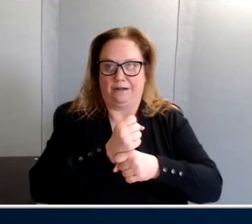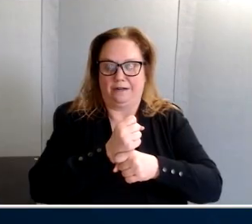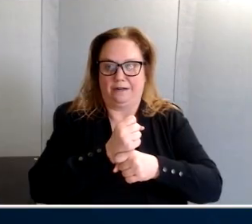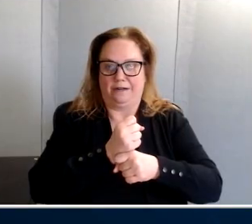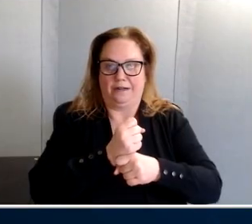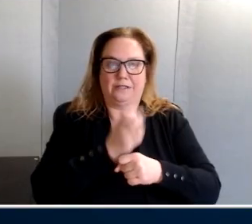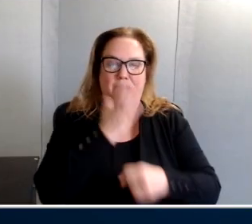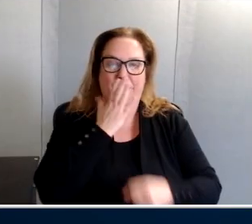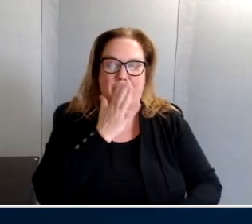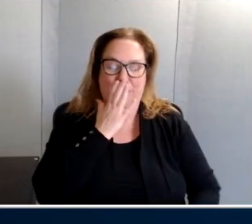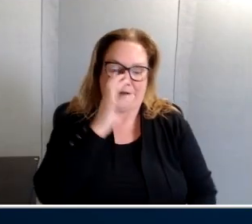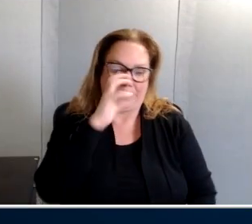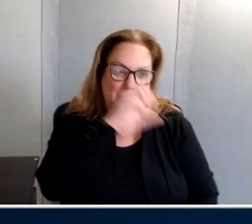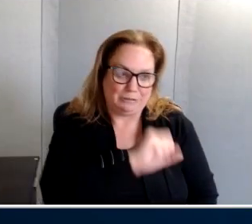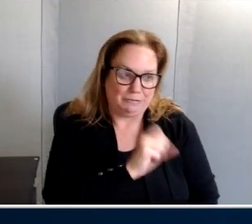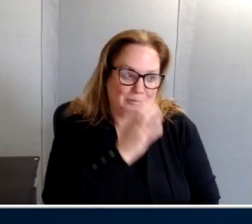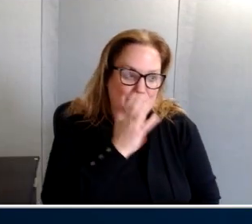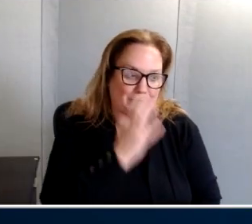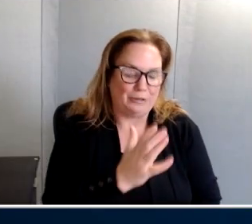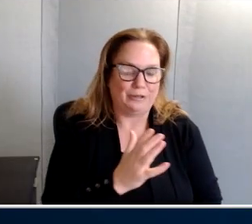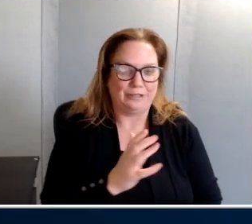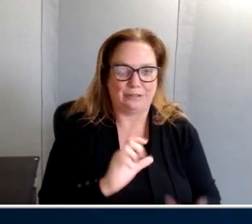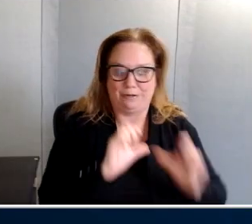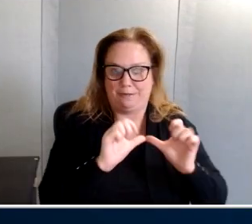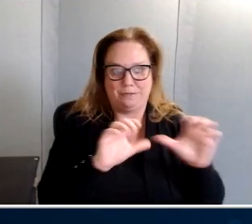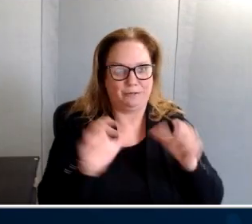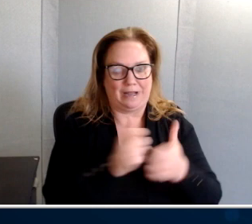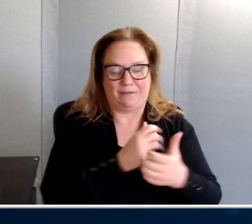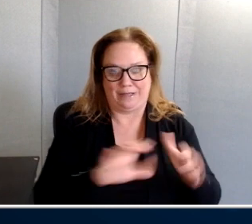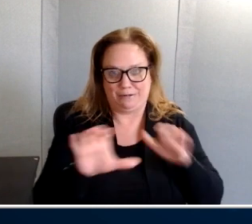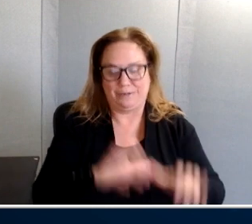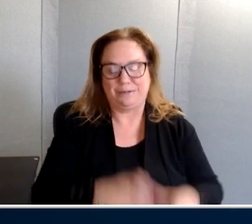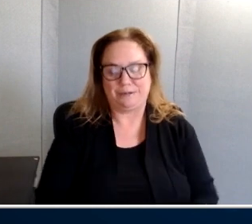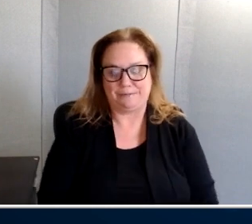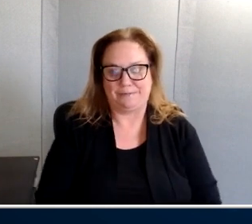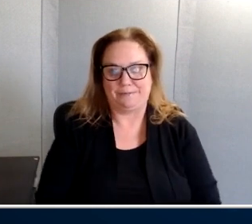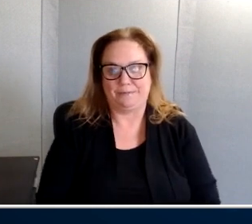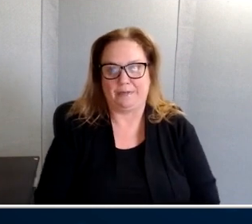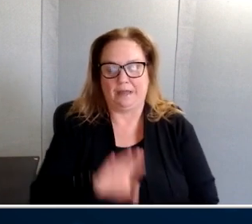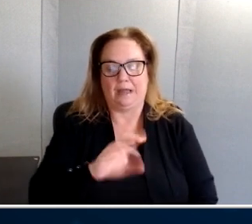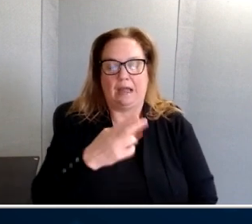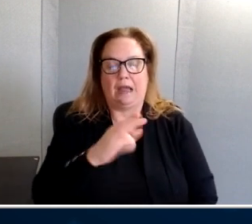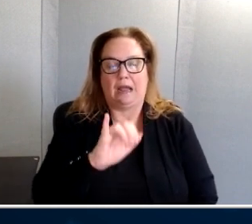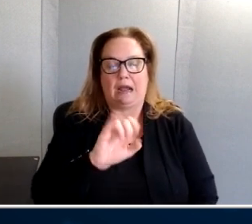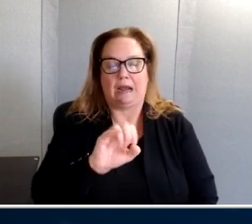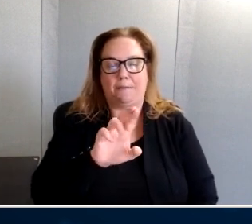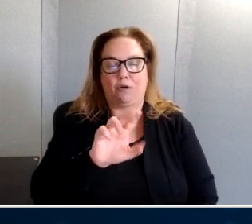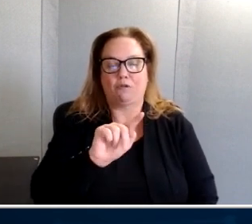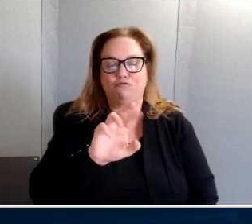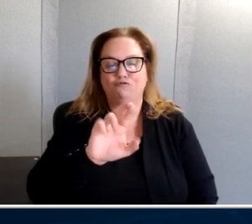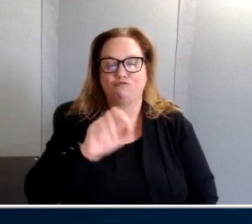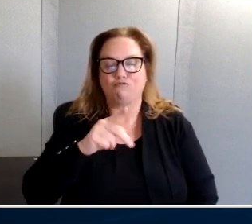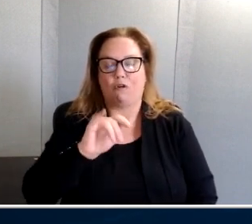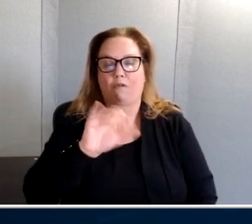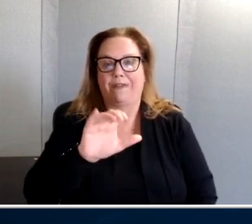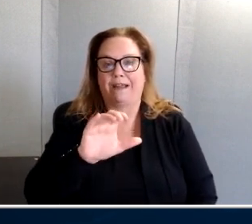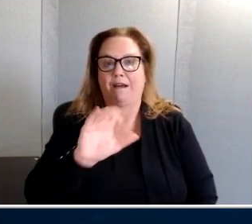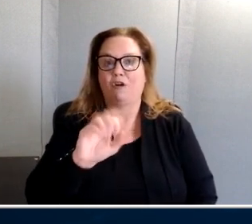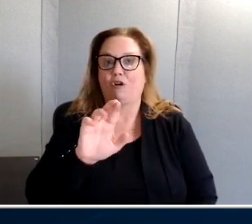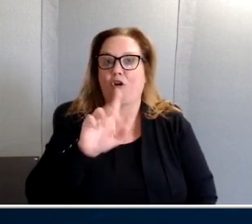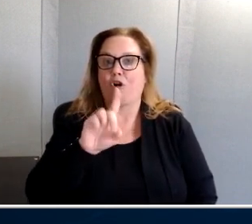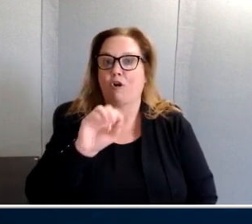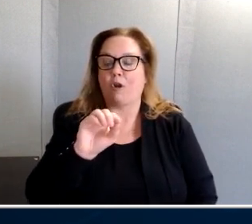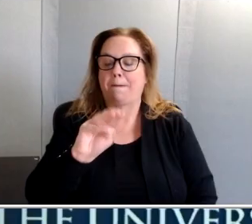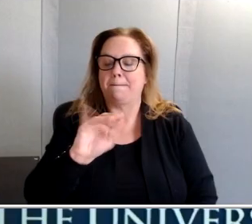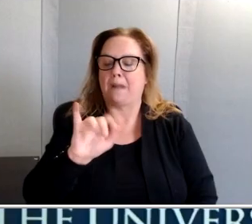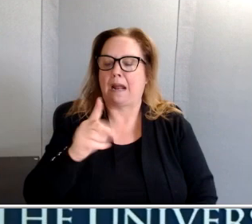good. And keep doing what you're doing. So let's talk about hypertrophic cardiomyopathy. Exactly what is that? Yeah, that's a great question.